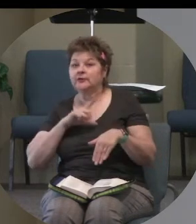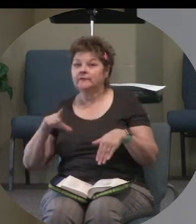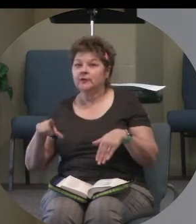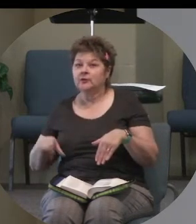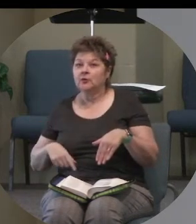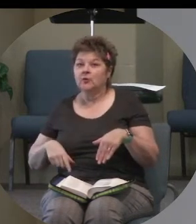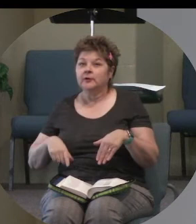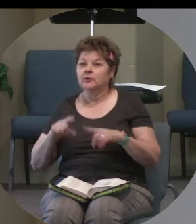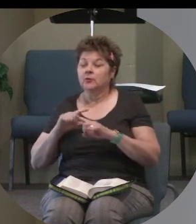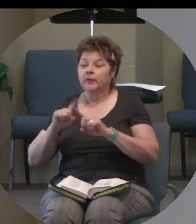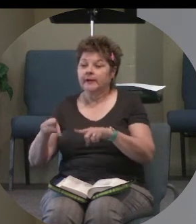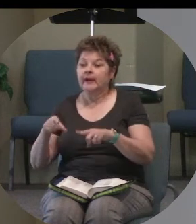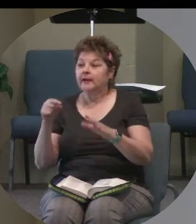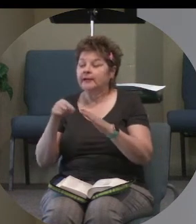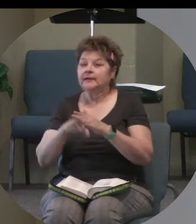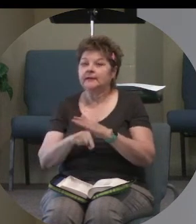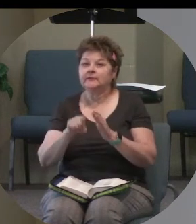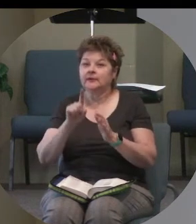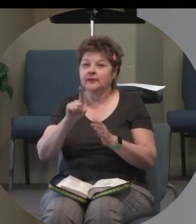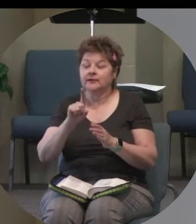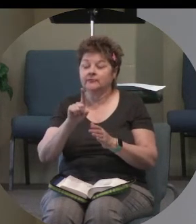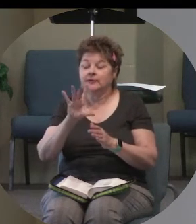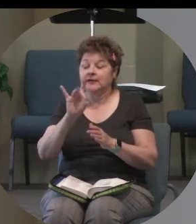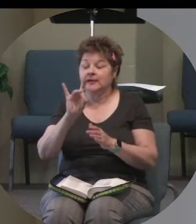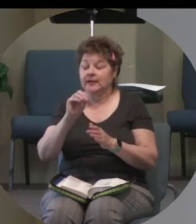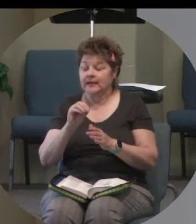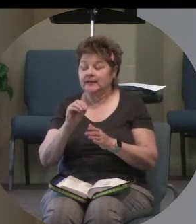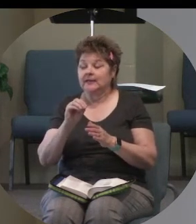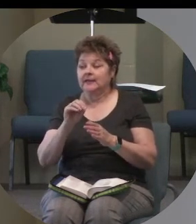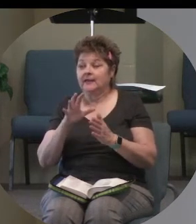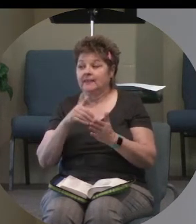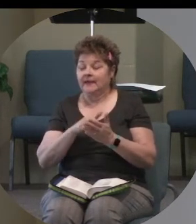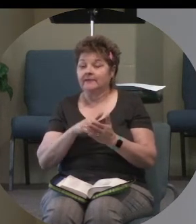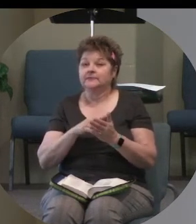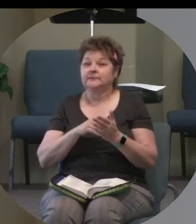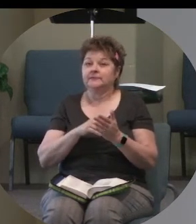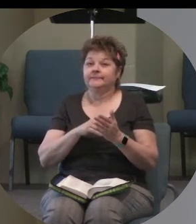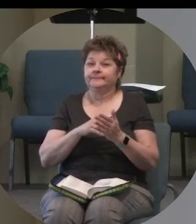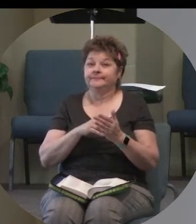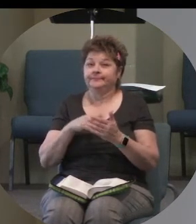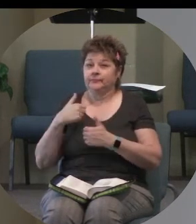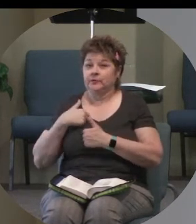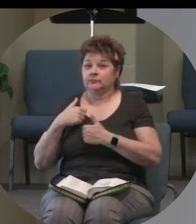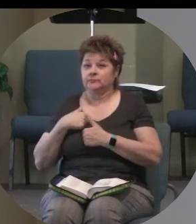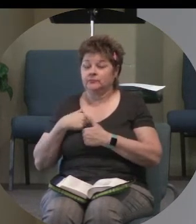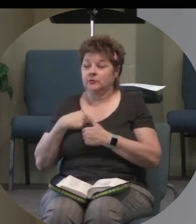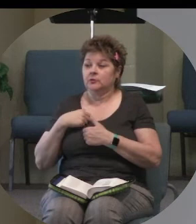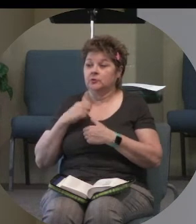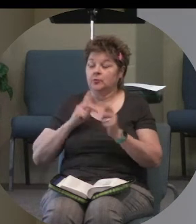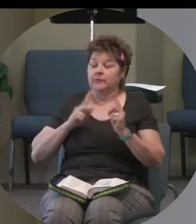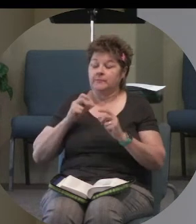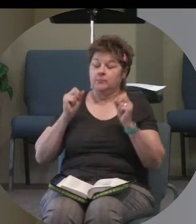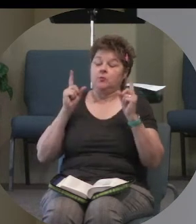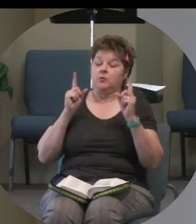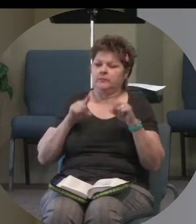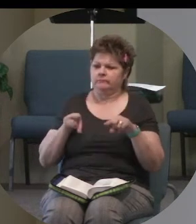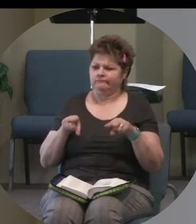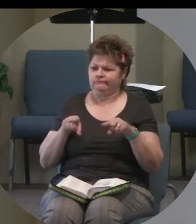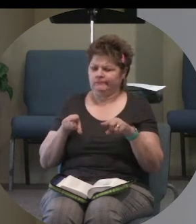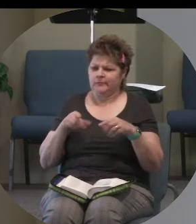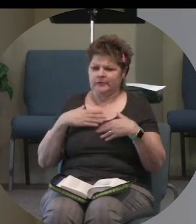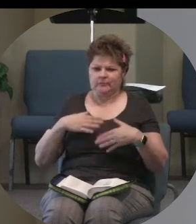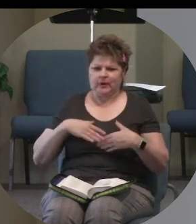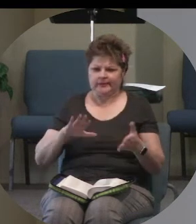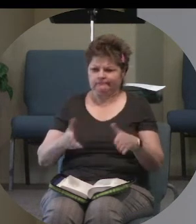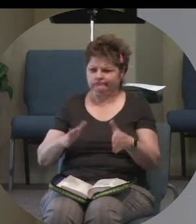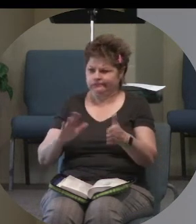185,000 in the camp of Assyrians. And when the people arose early in the morning, behold, there were all these dead bodies. And Sennacherib, the king of Assyria,